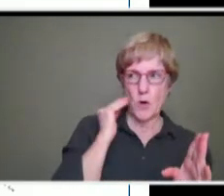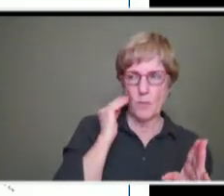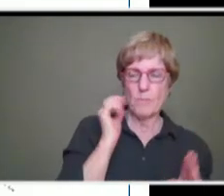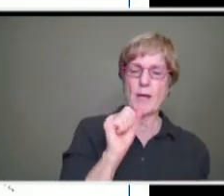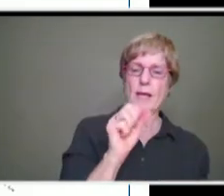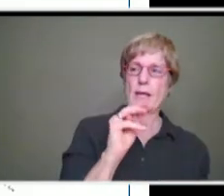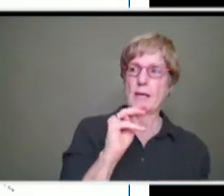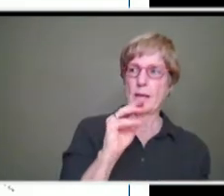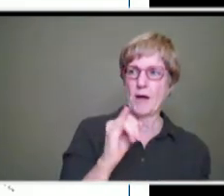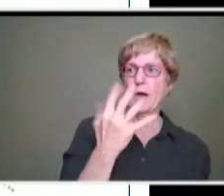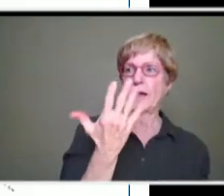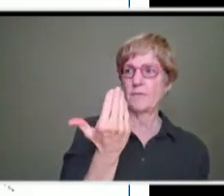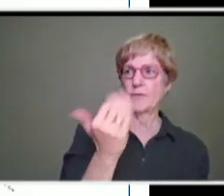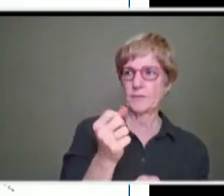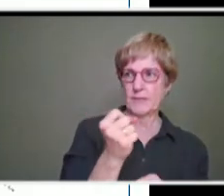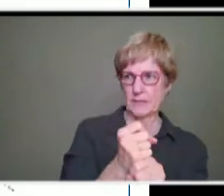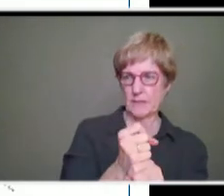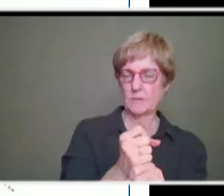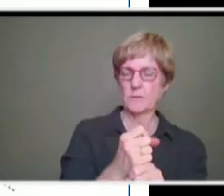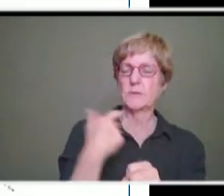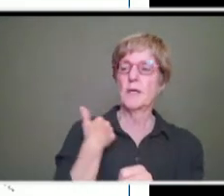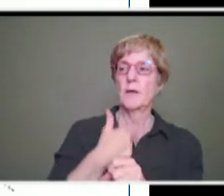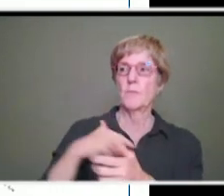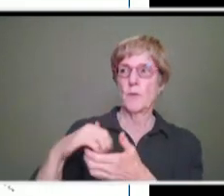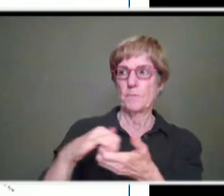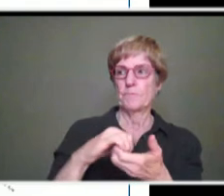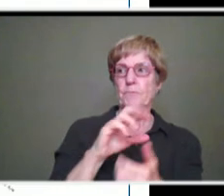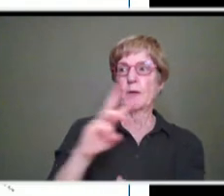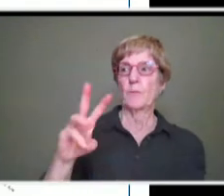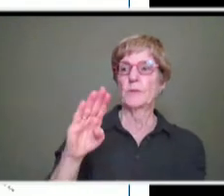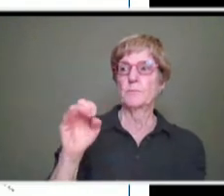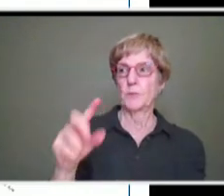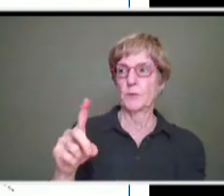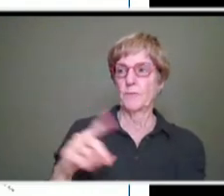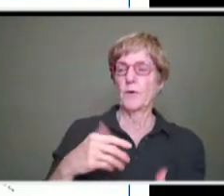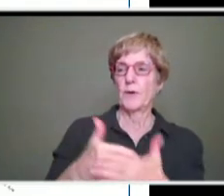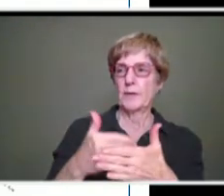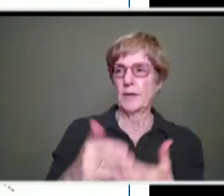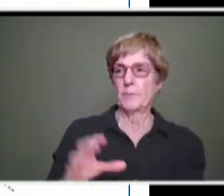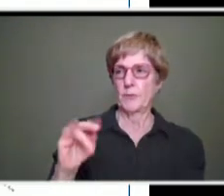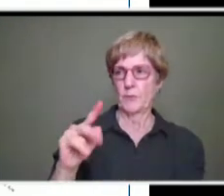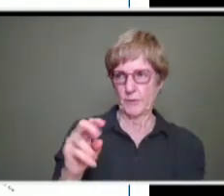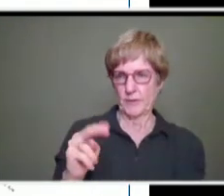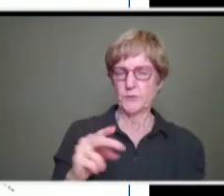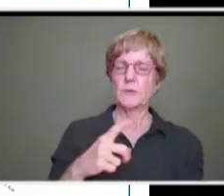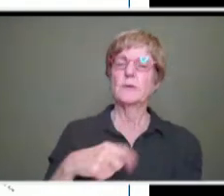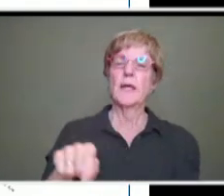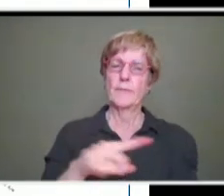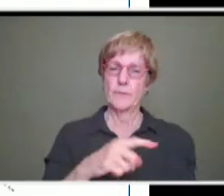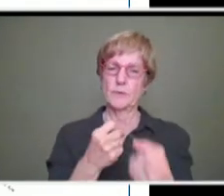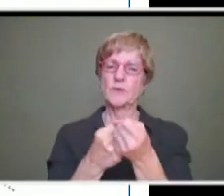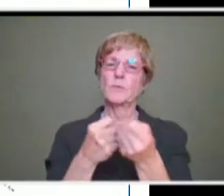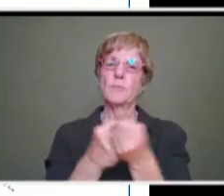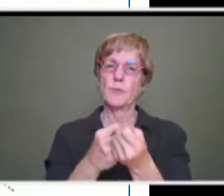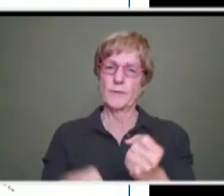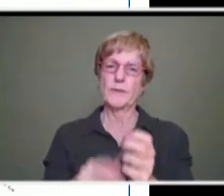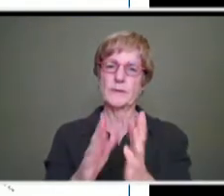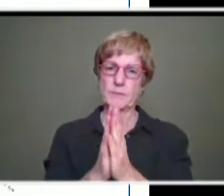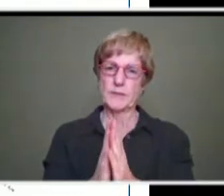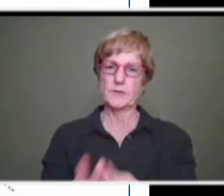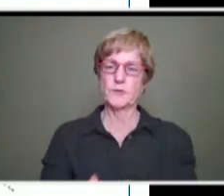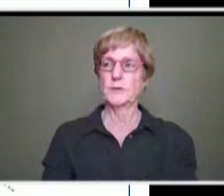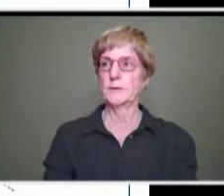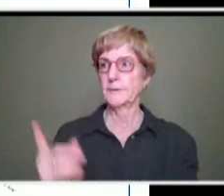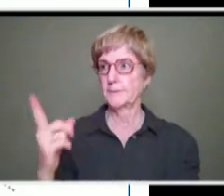minimum of 15 years and we are partnering with the West Boulevard neighborhood Coalition and they are in support of the petition we're happy to answer